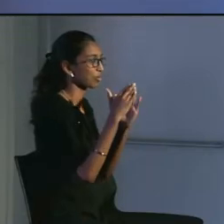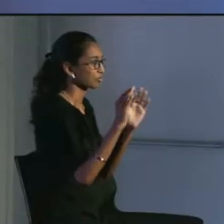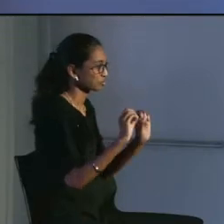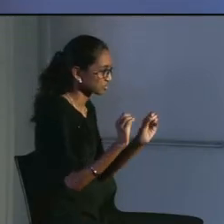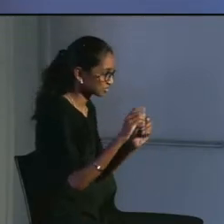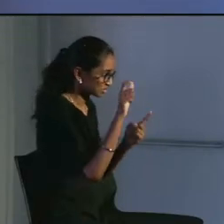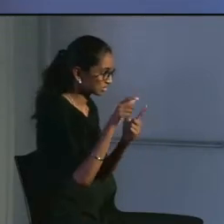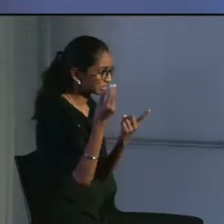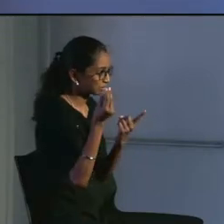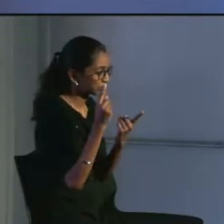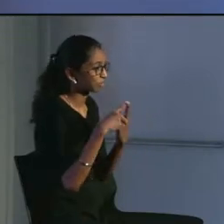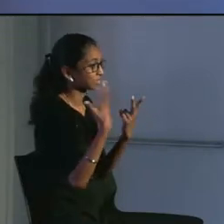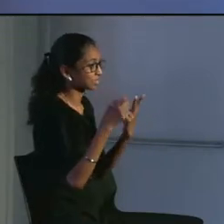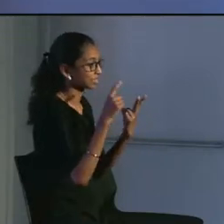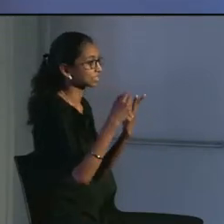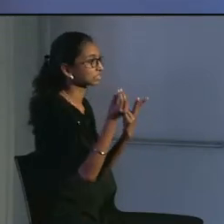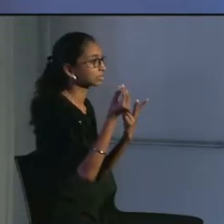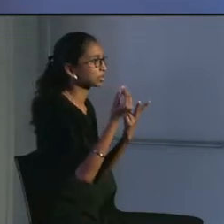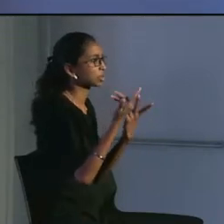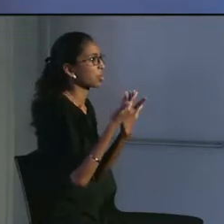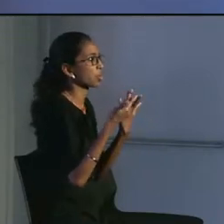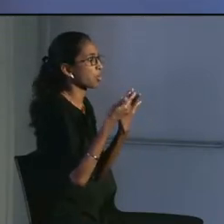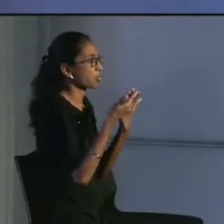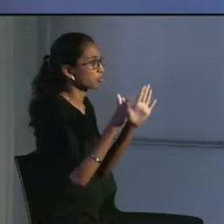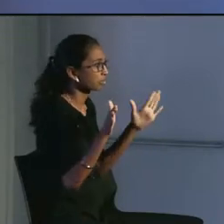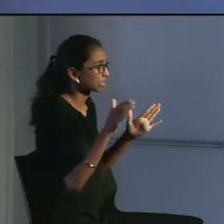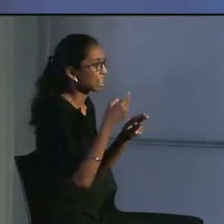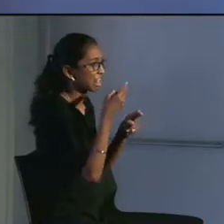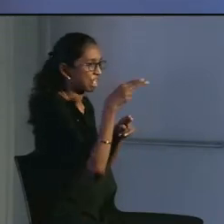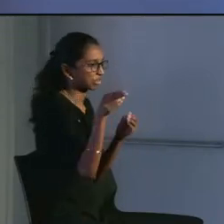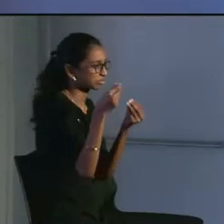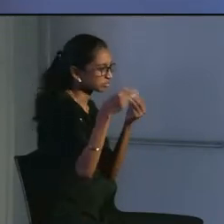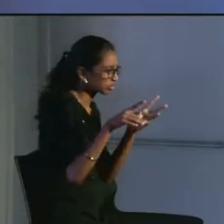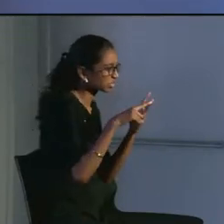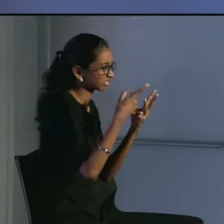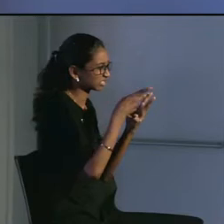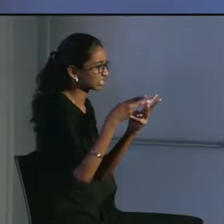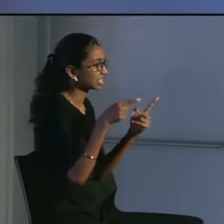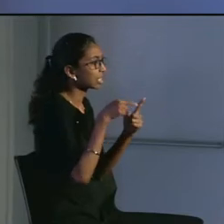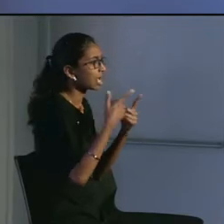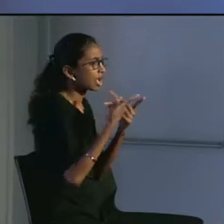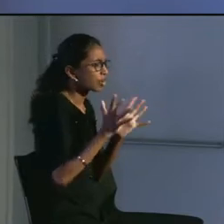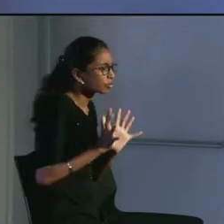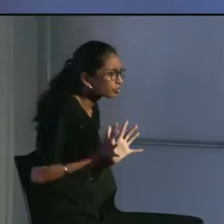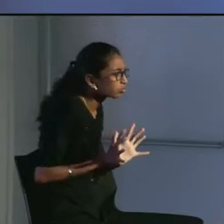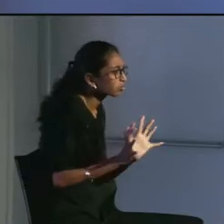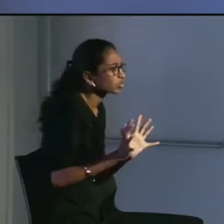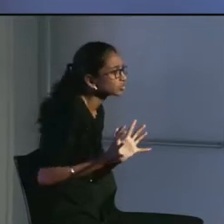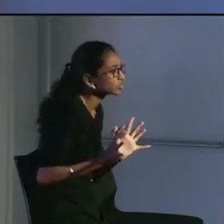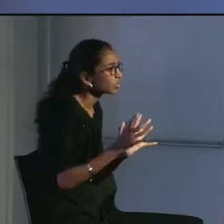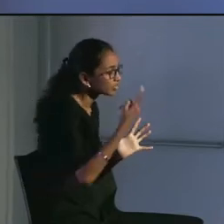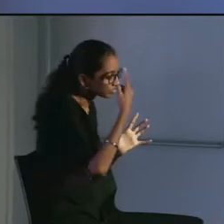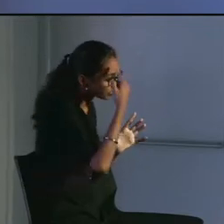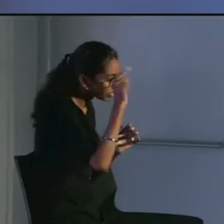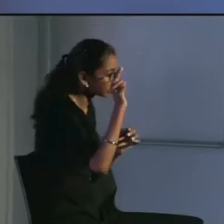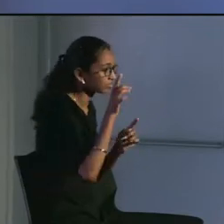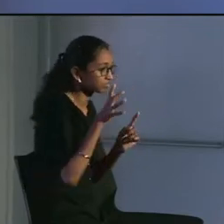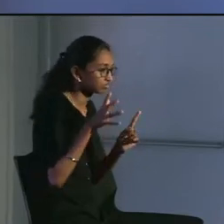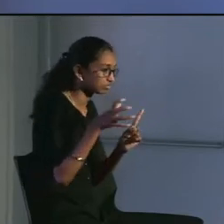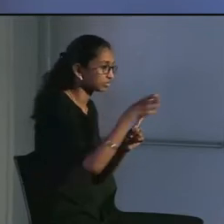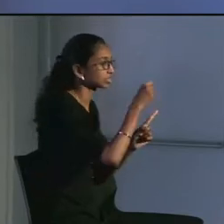talk about, say, open defecation, so where then does this push to occupy the